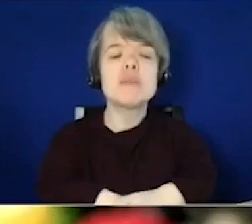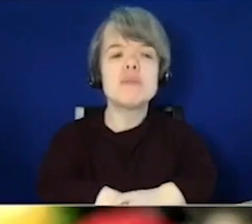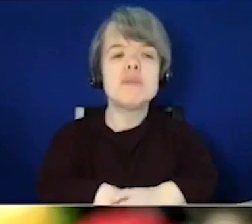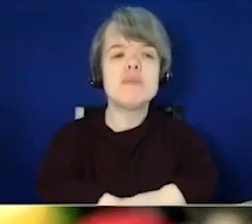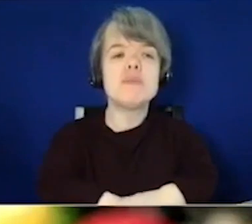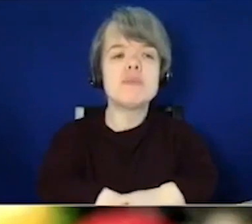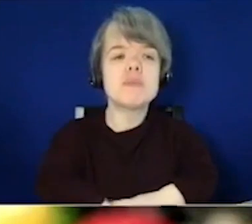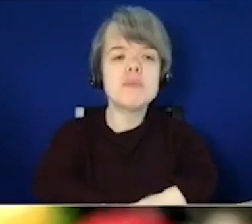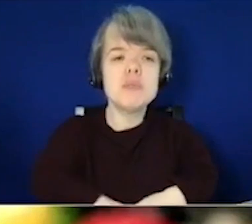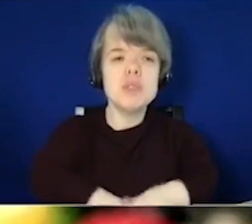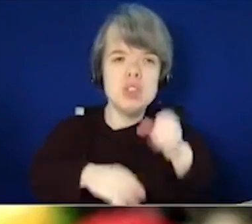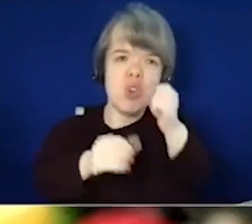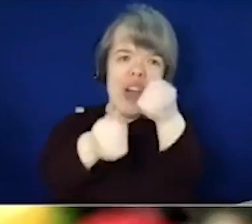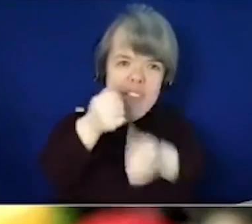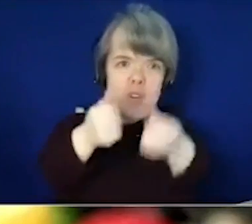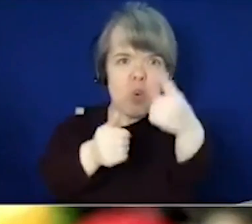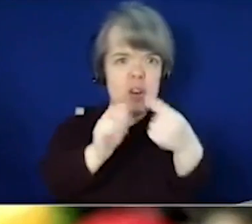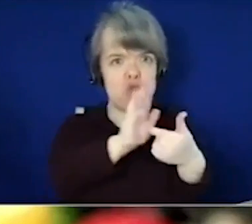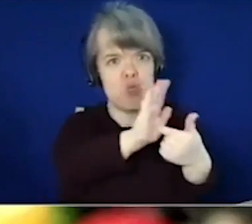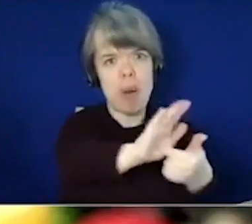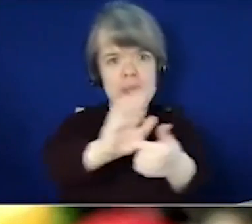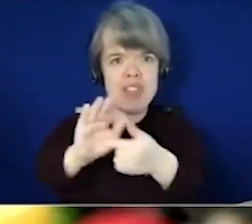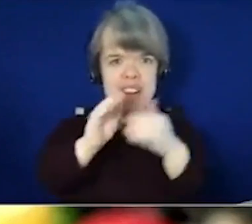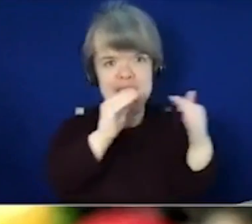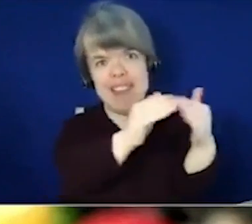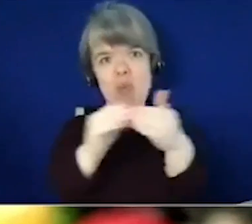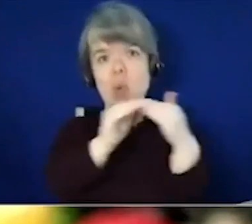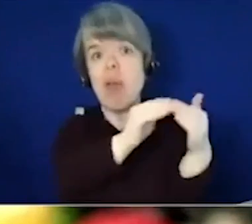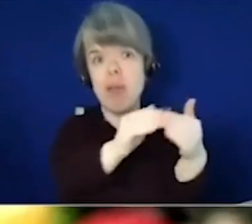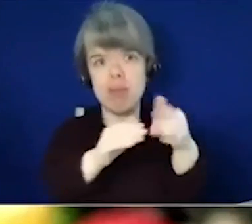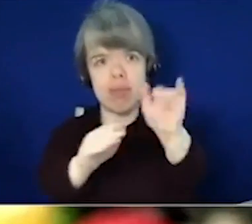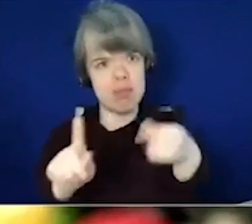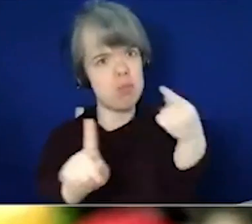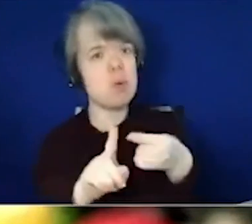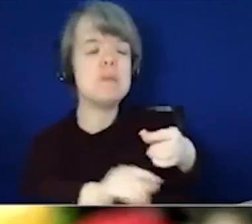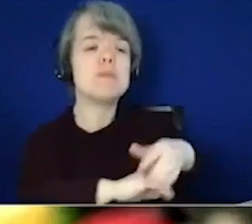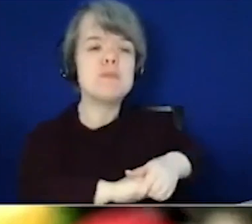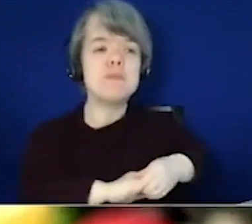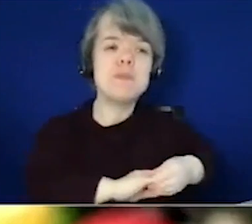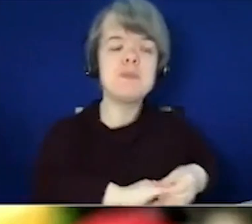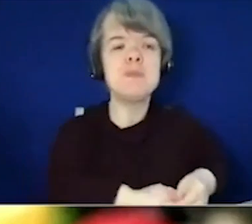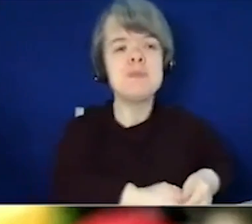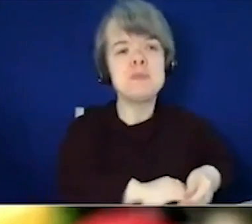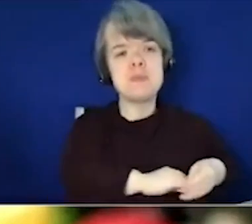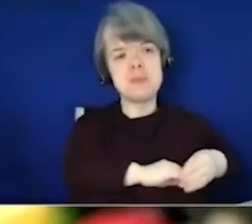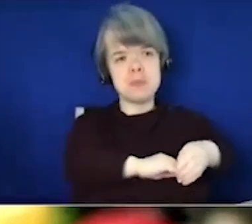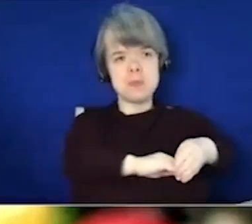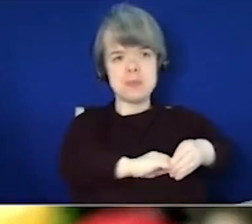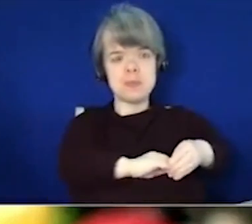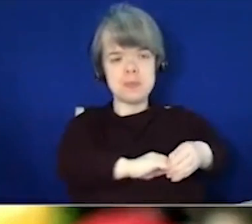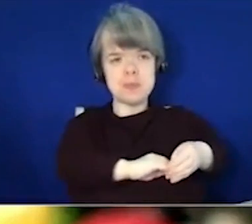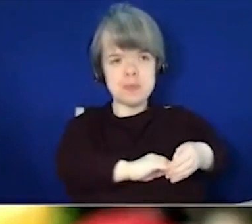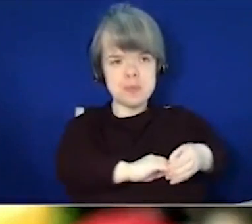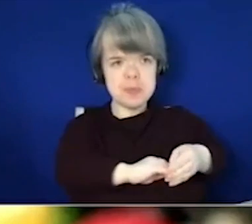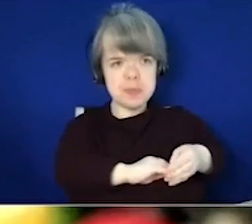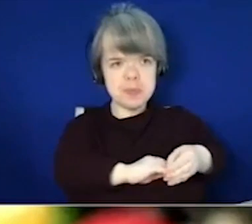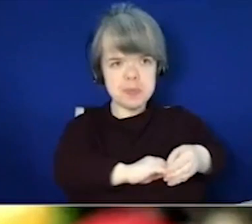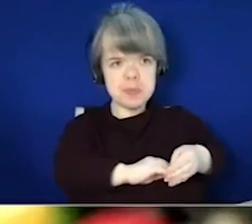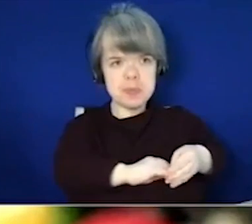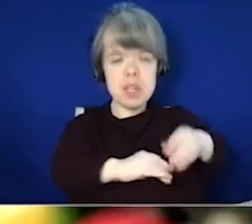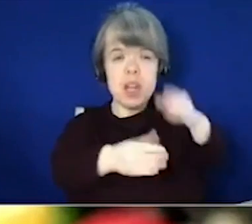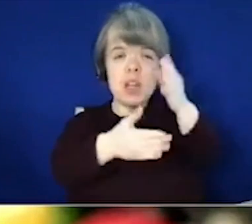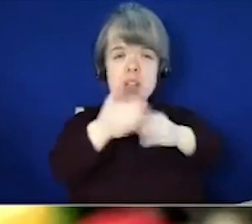let's take it up. Let's start this movement with Howard. Let's all gather together. Let's focus on the good stuff that we do, the great